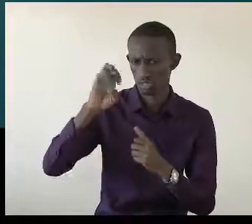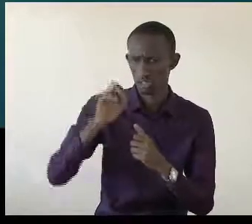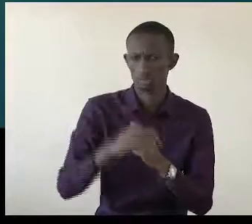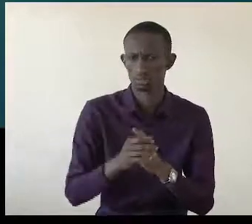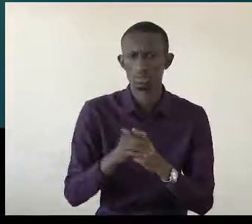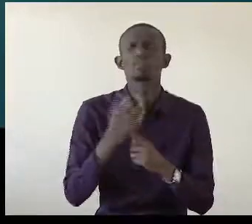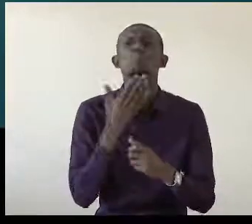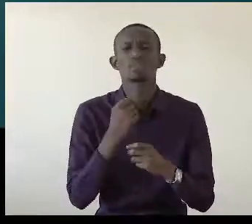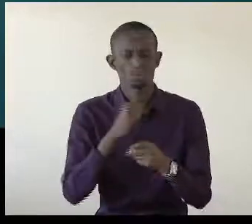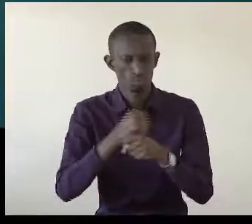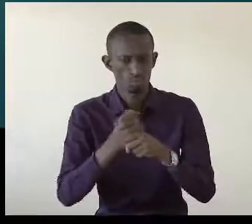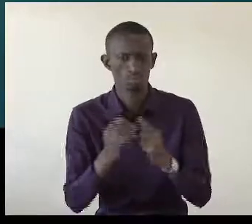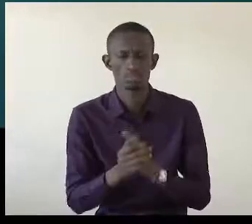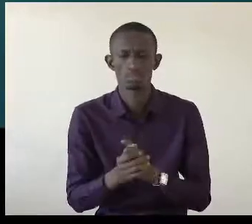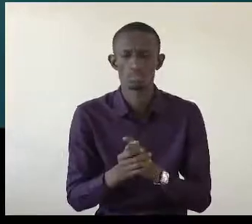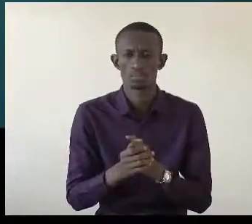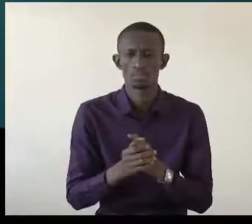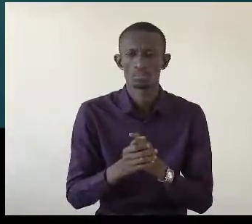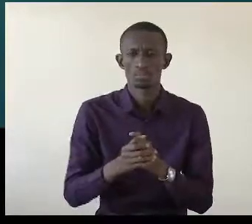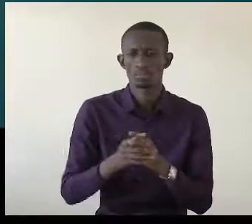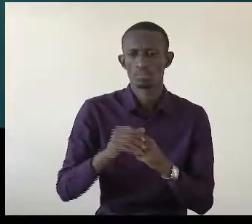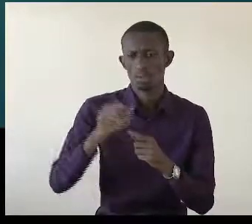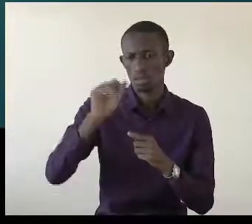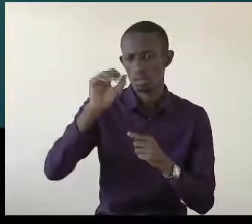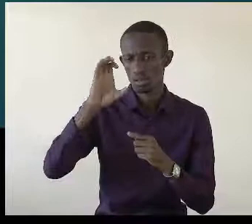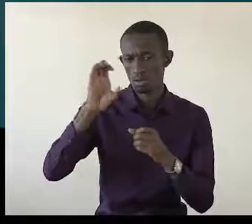produce B of molecular formula this one.